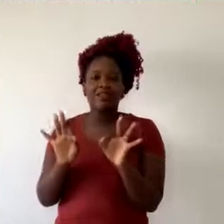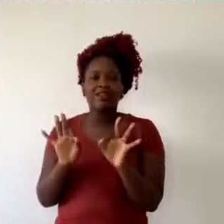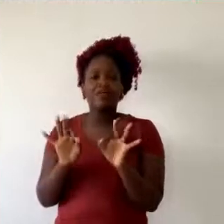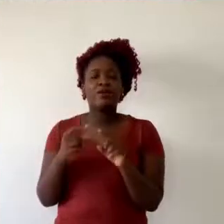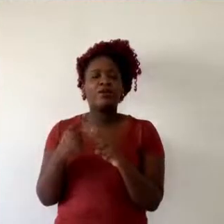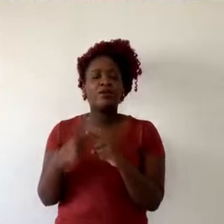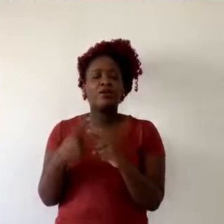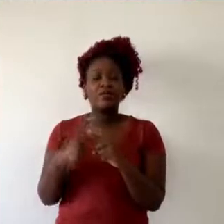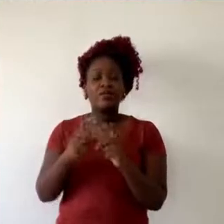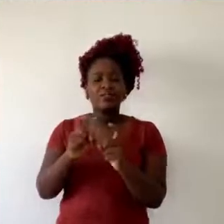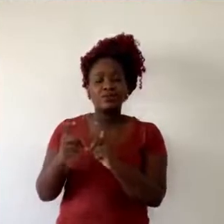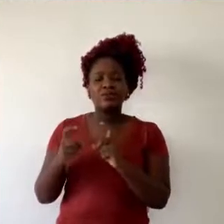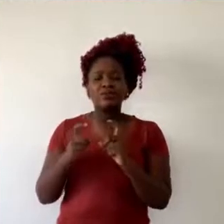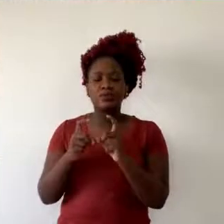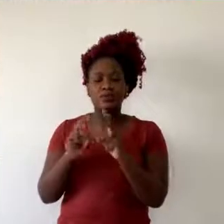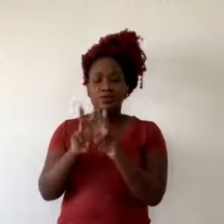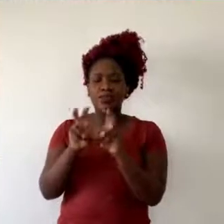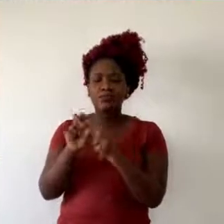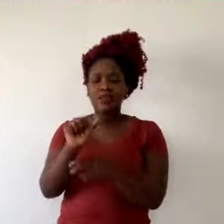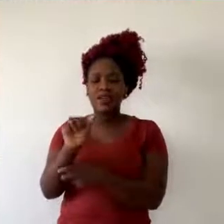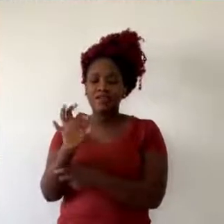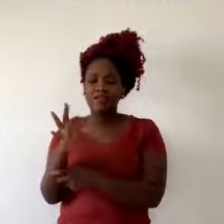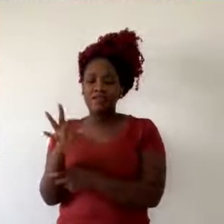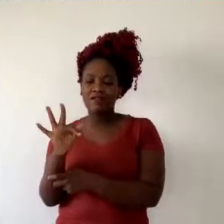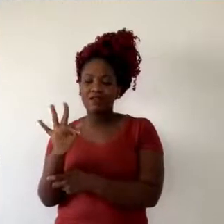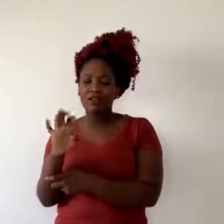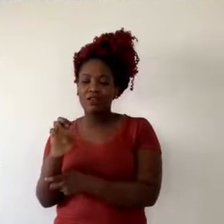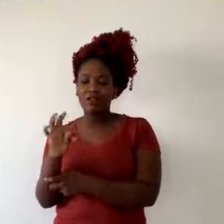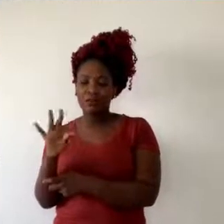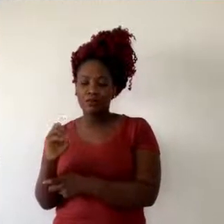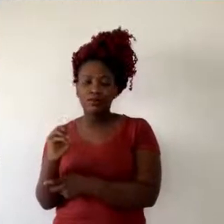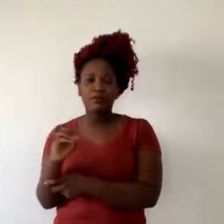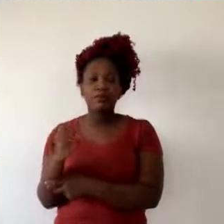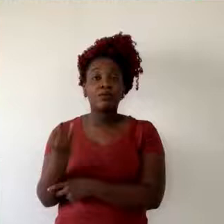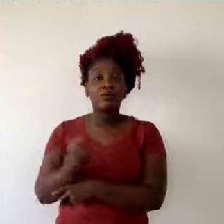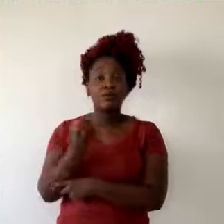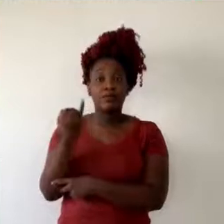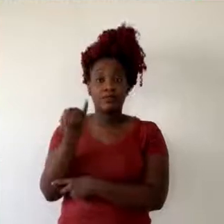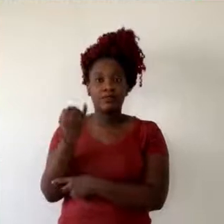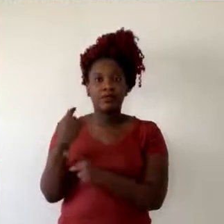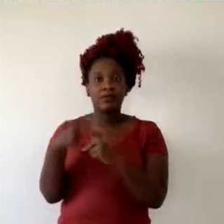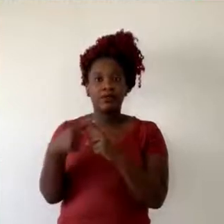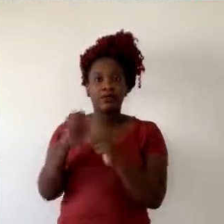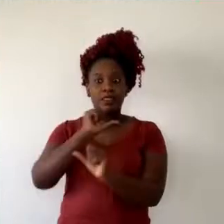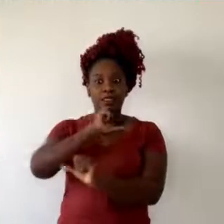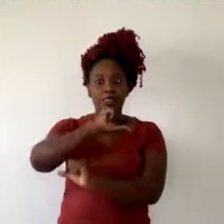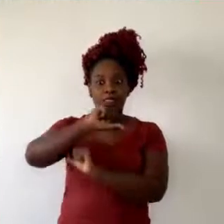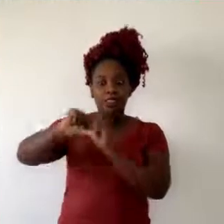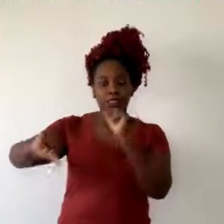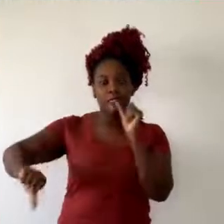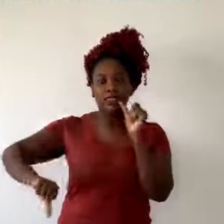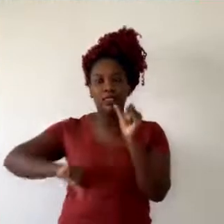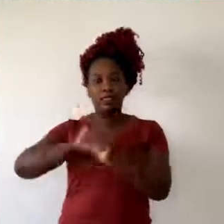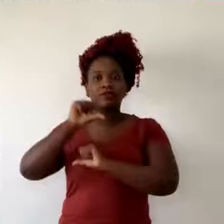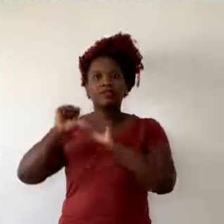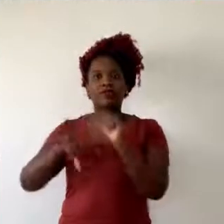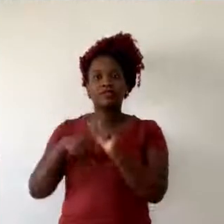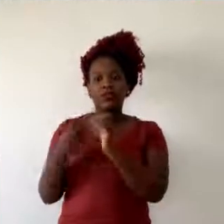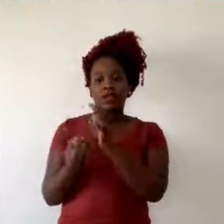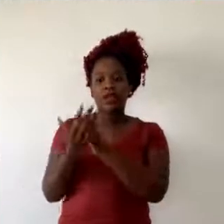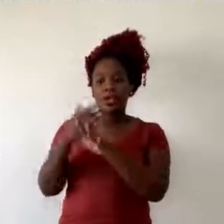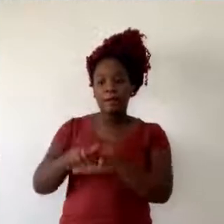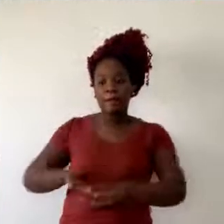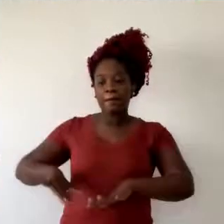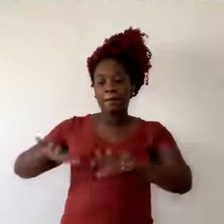do I think that has something, why is this debate very important? Because if we want transformation, if we